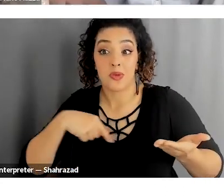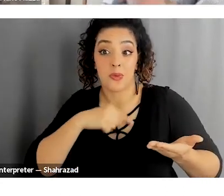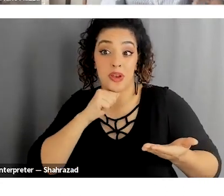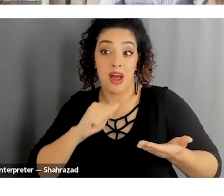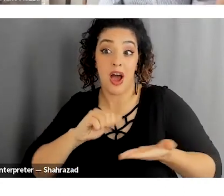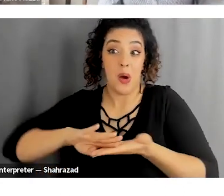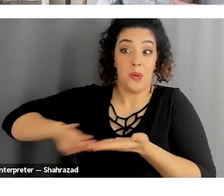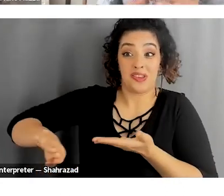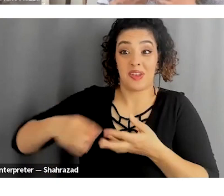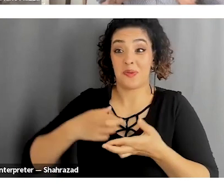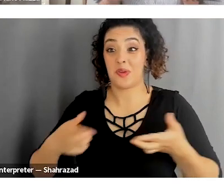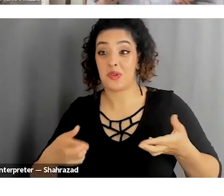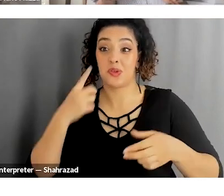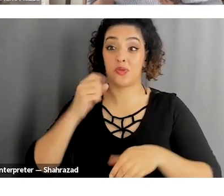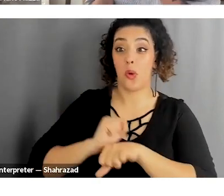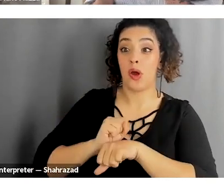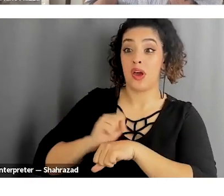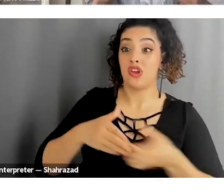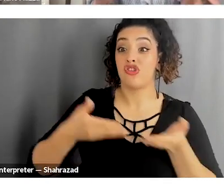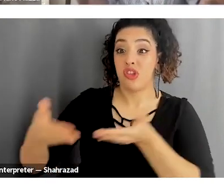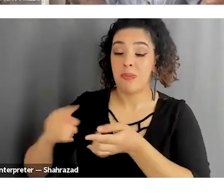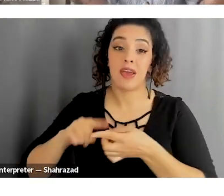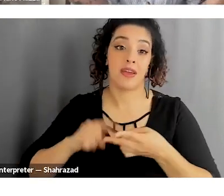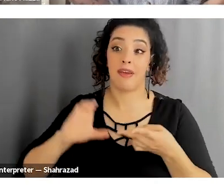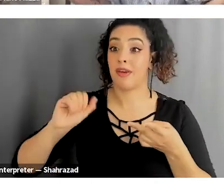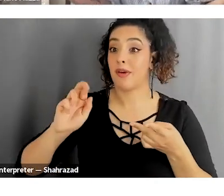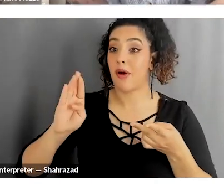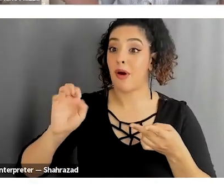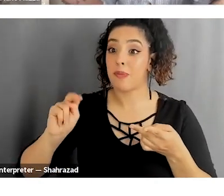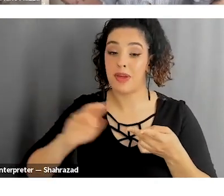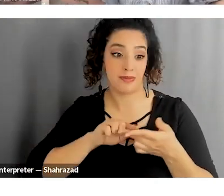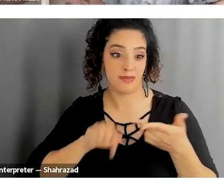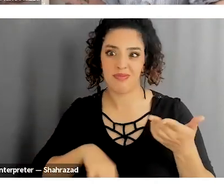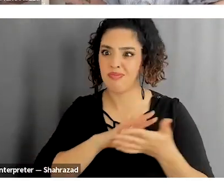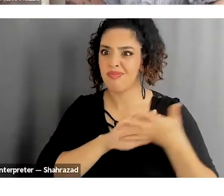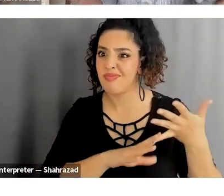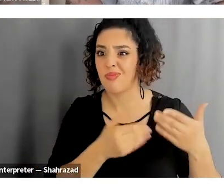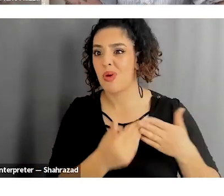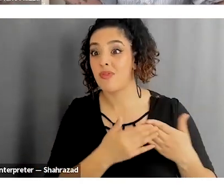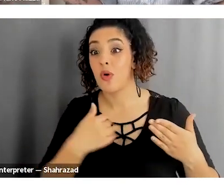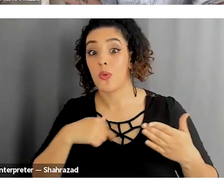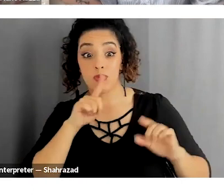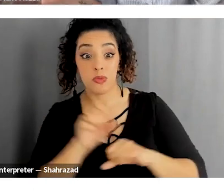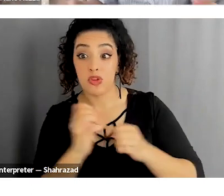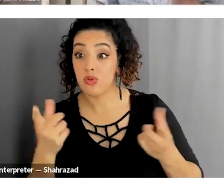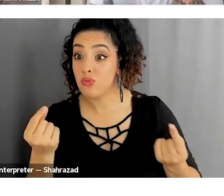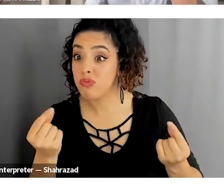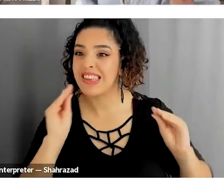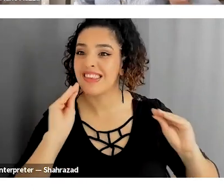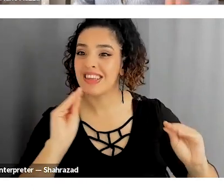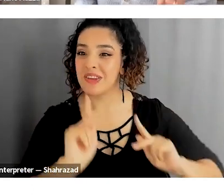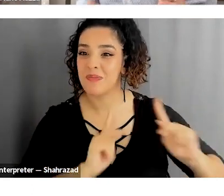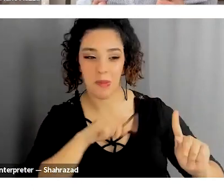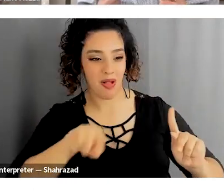shipping and carbon and whatever. And like, you're actually, educating people, which is to me the goal, right? And it's like, then